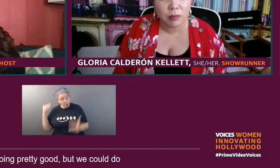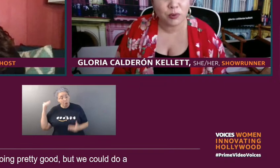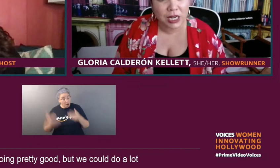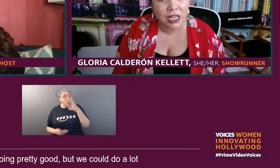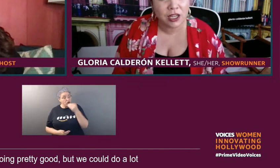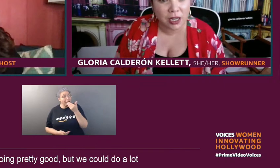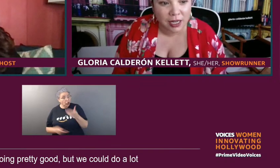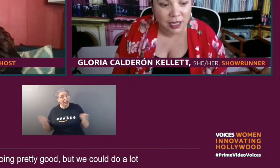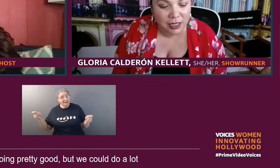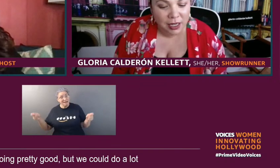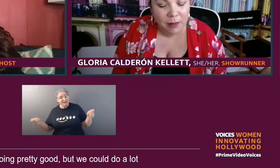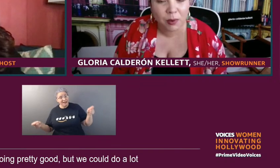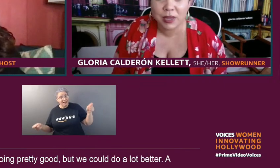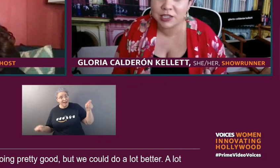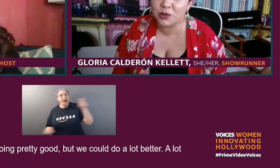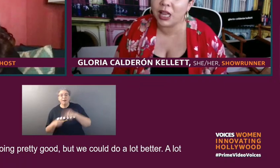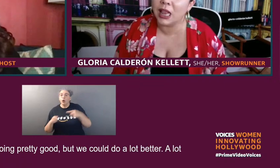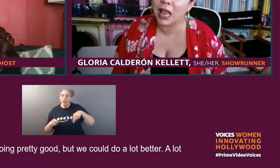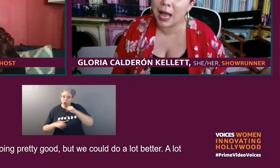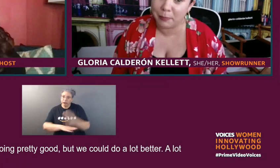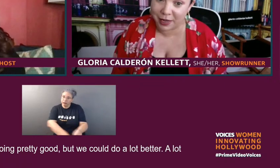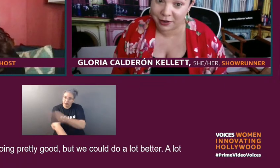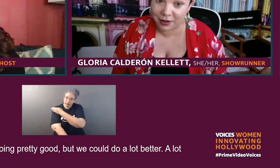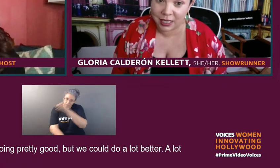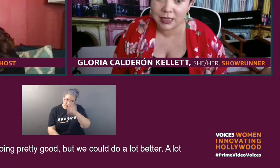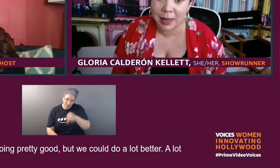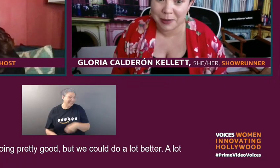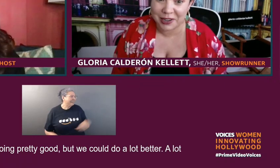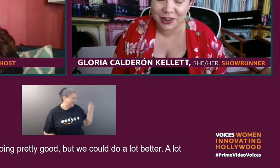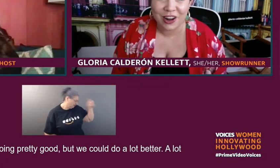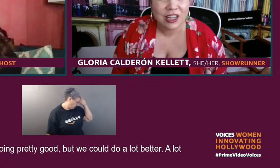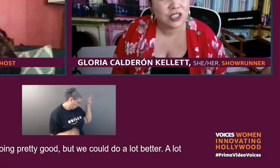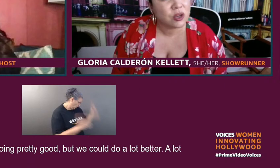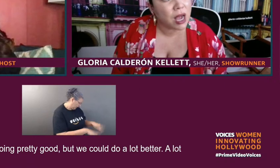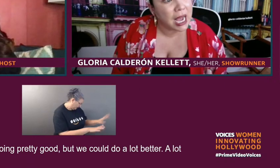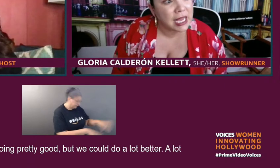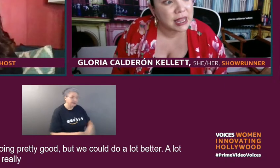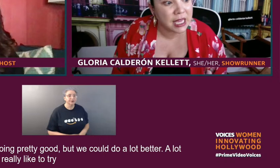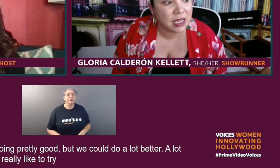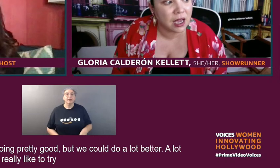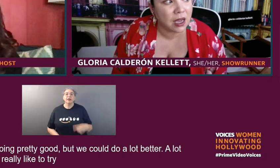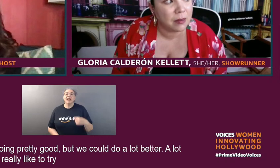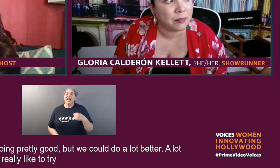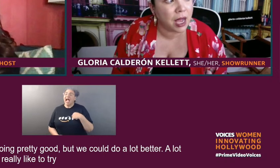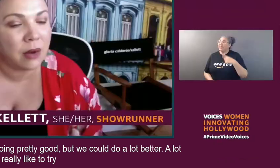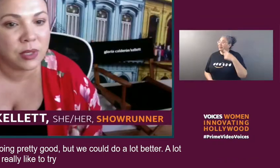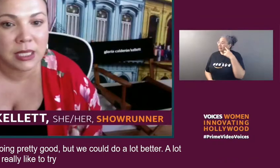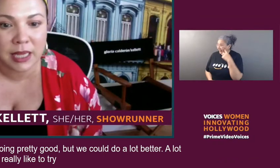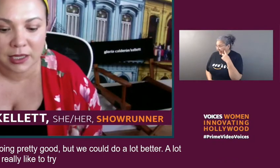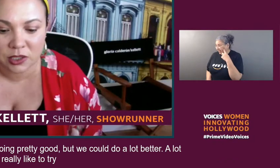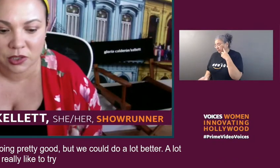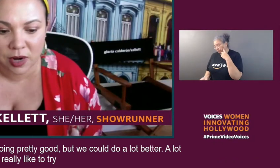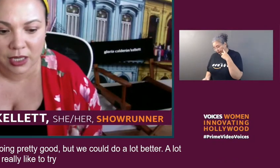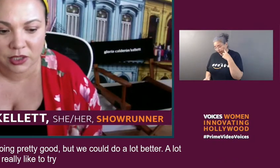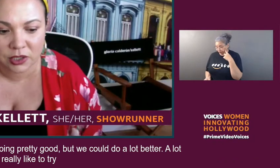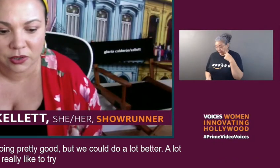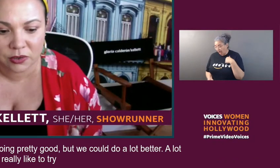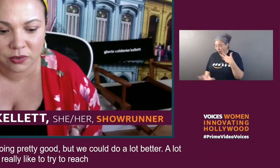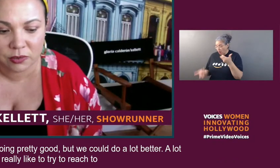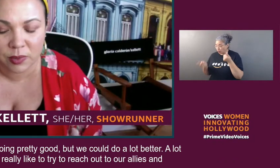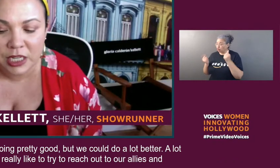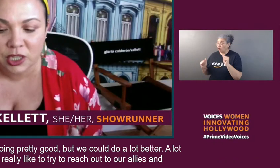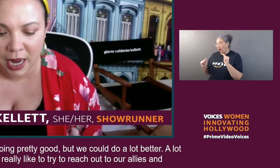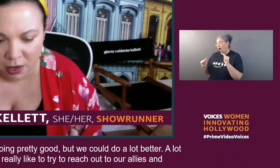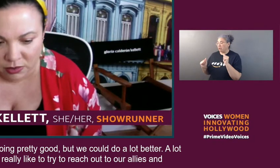I think it's going pretty good, but we could do a lot better. Yeah. So I think I really like to try